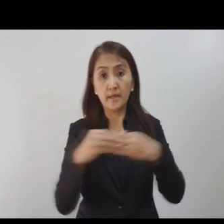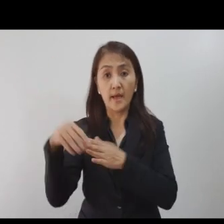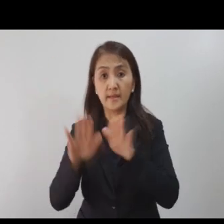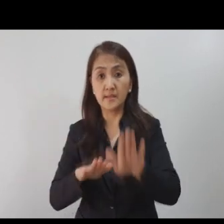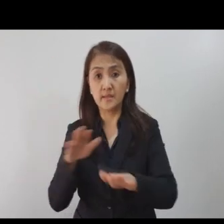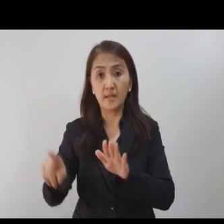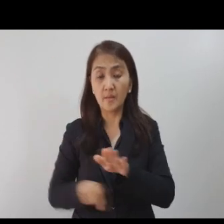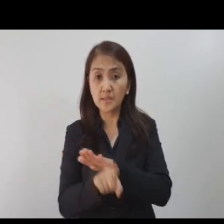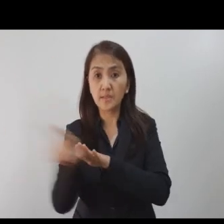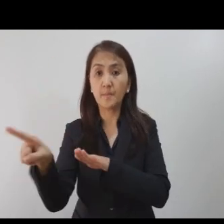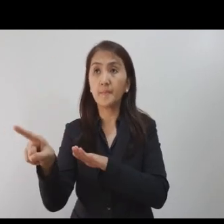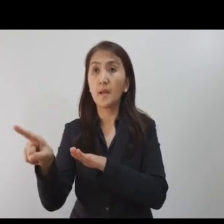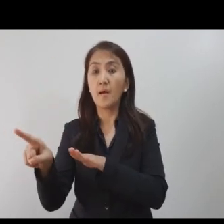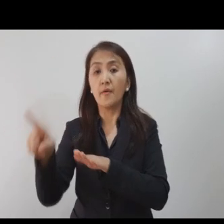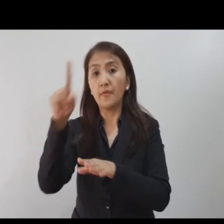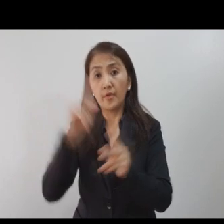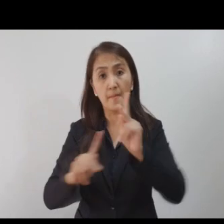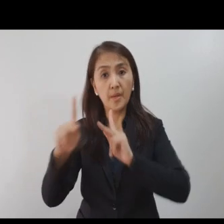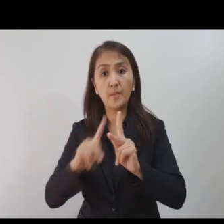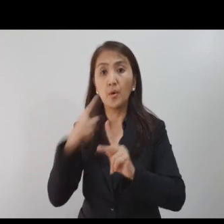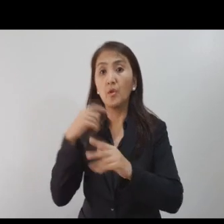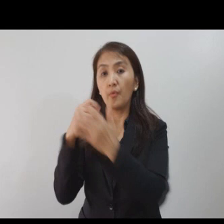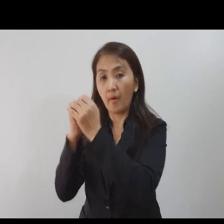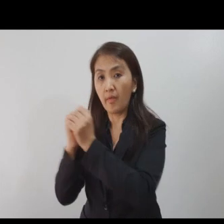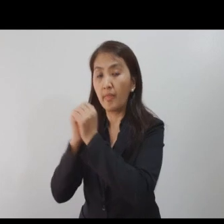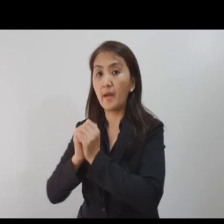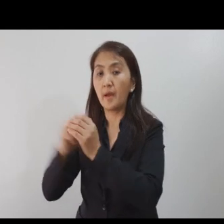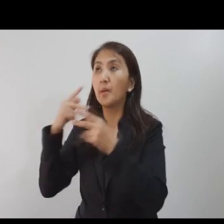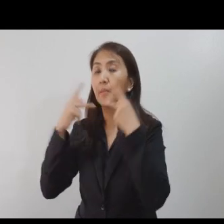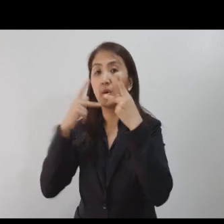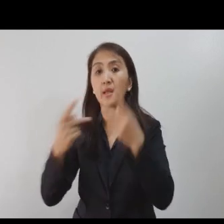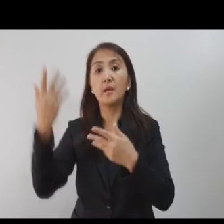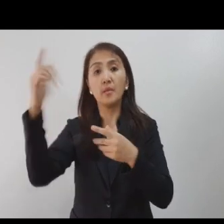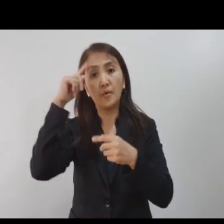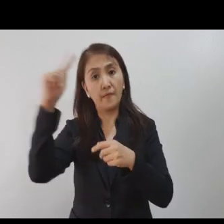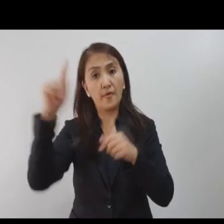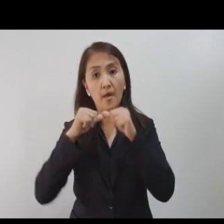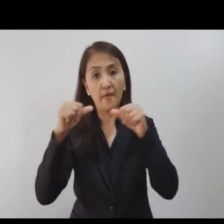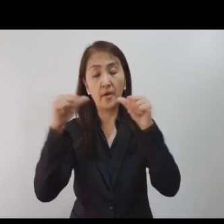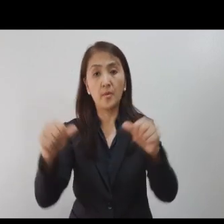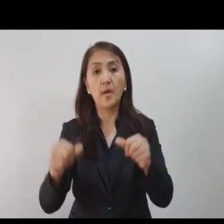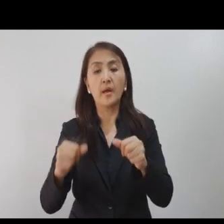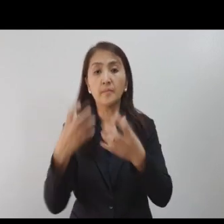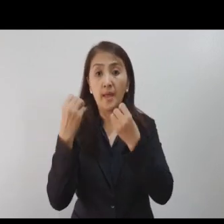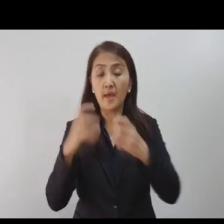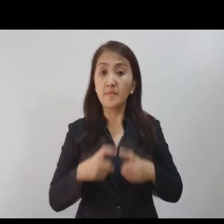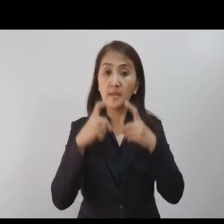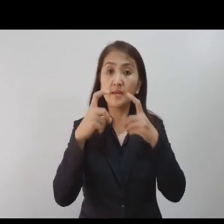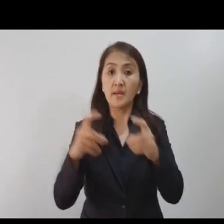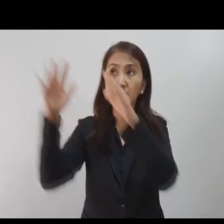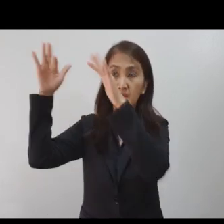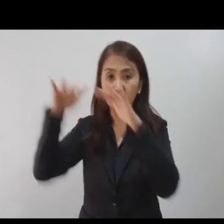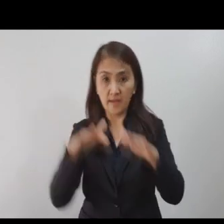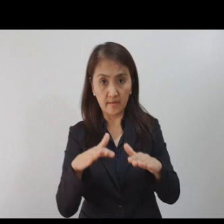guide the steps that go astray. On the faithful who adore and confess you evermore, in your sevenfold